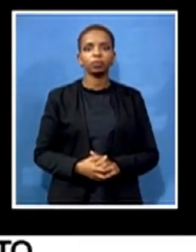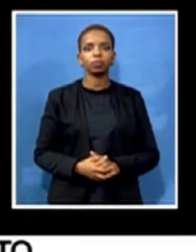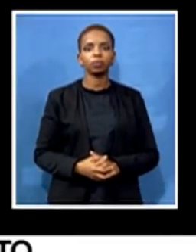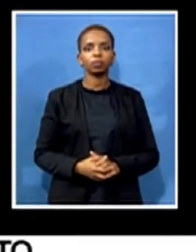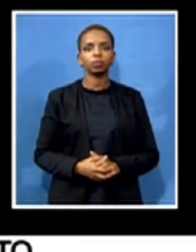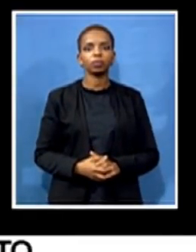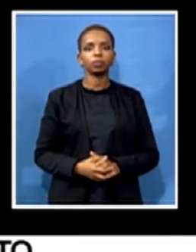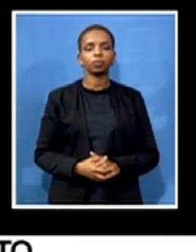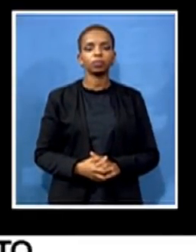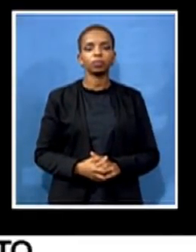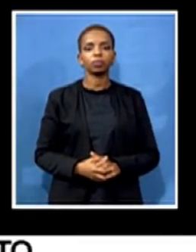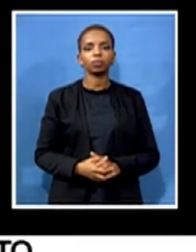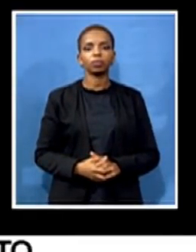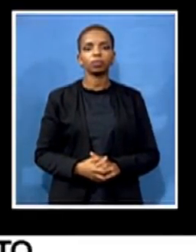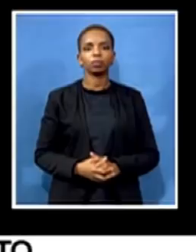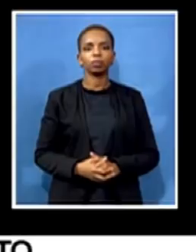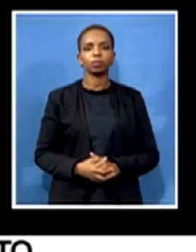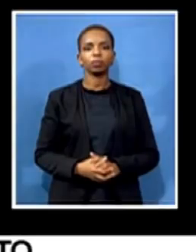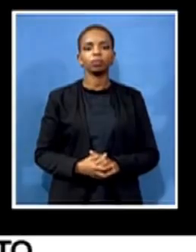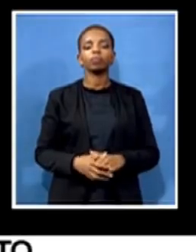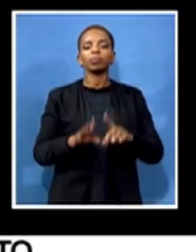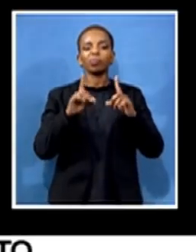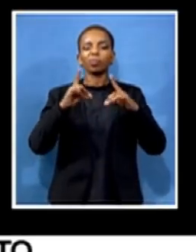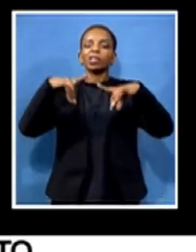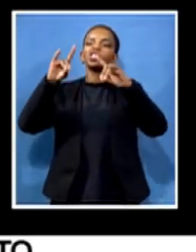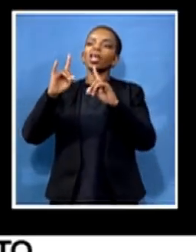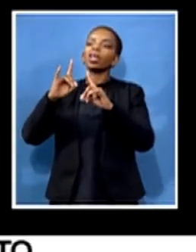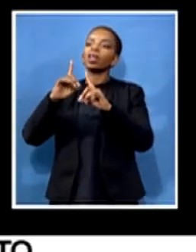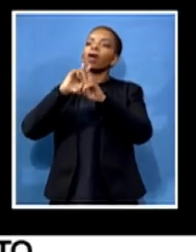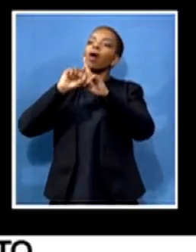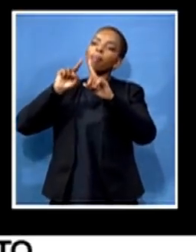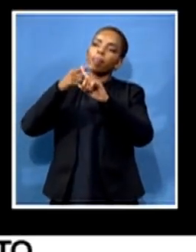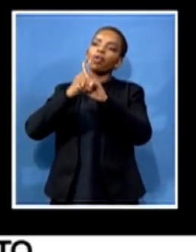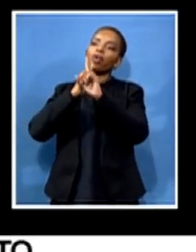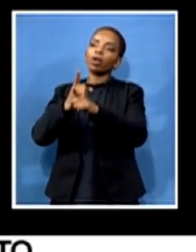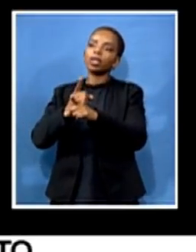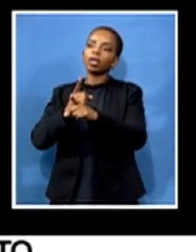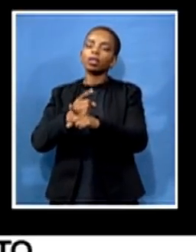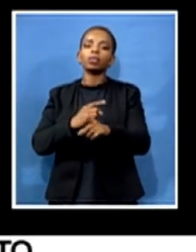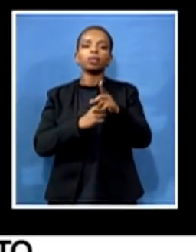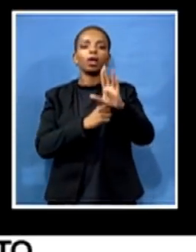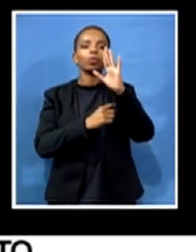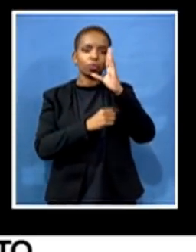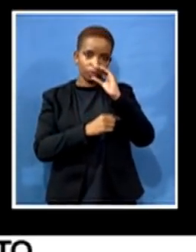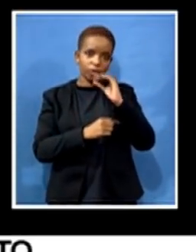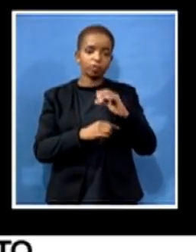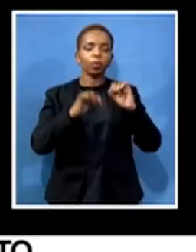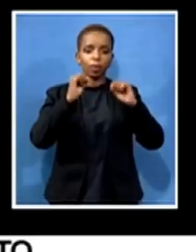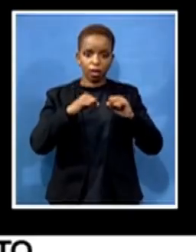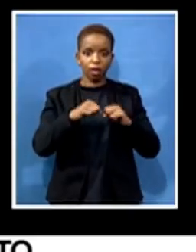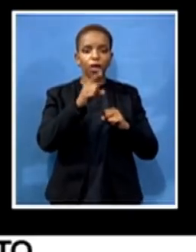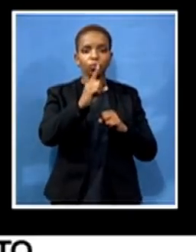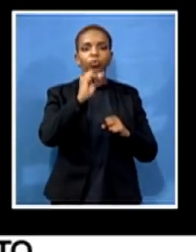Chair, point of order. You will speak, Honorable Mutamai. Can we allow Honorable Bosov to Chair, speak now? on a point of